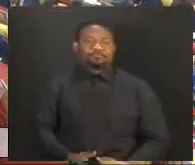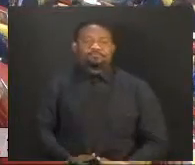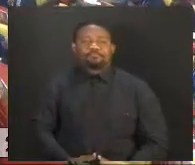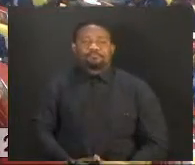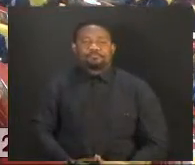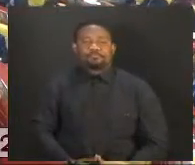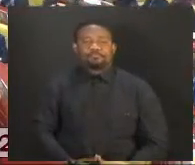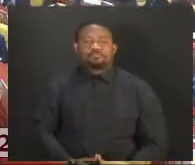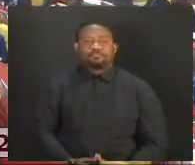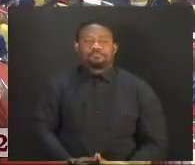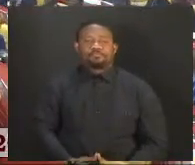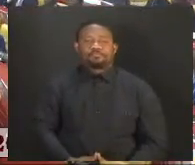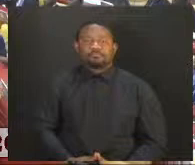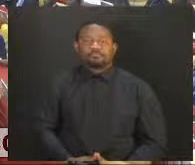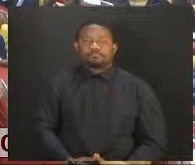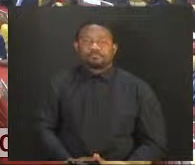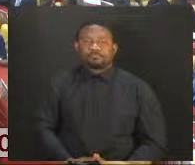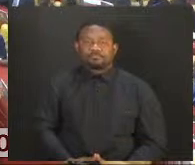Mr.